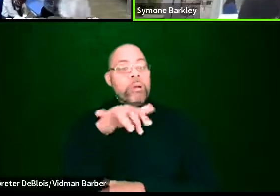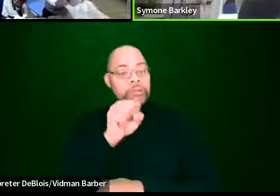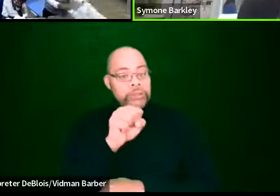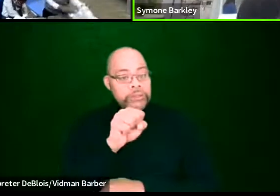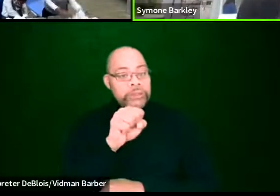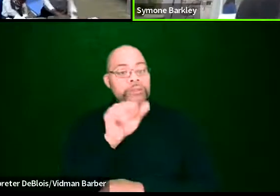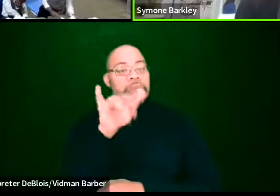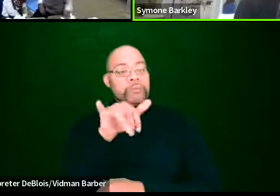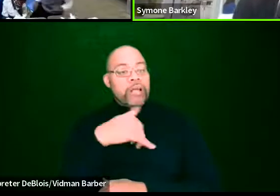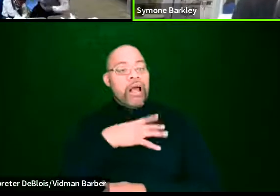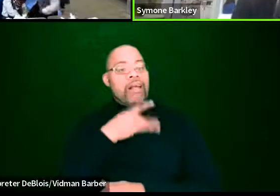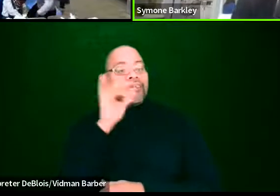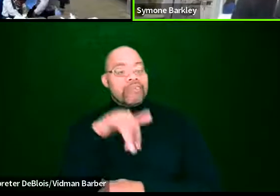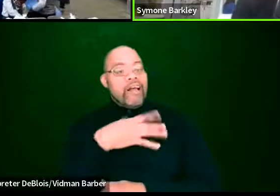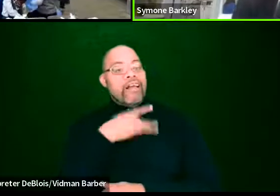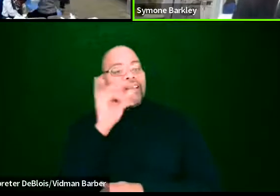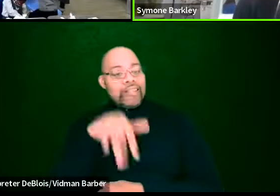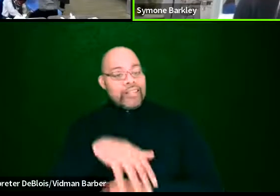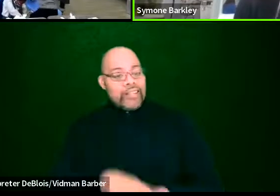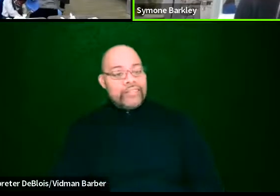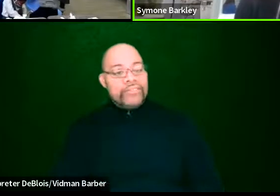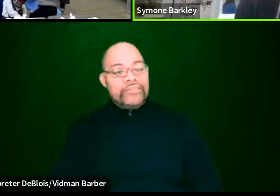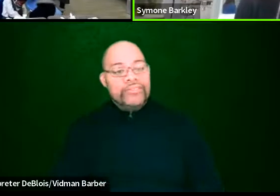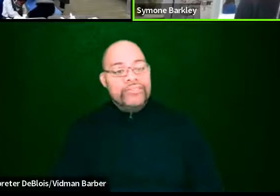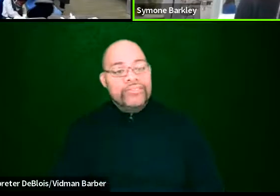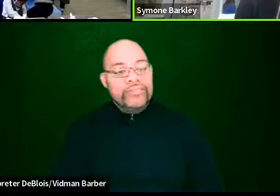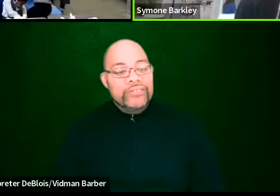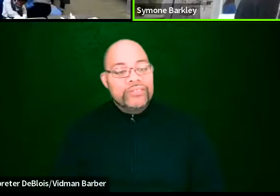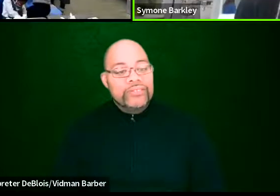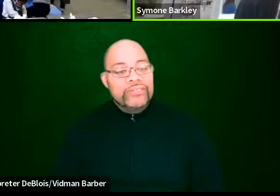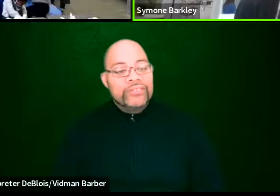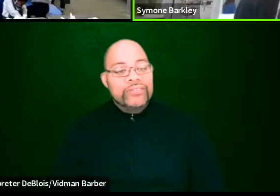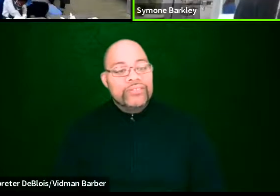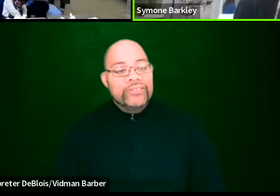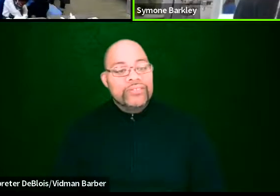yes. I like it. I like it.